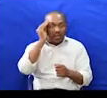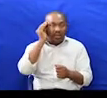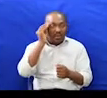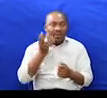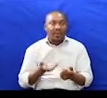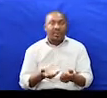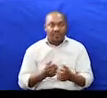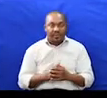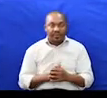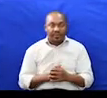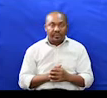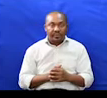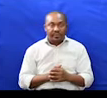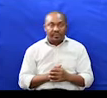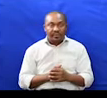modification